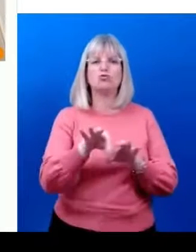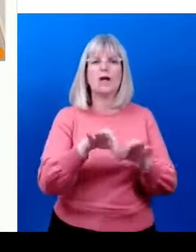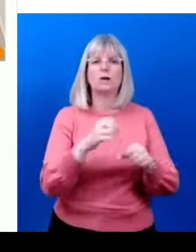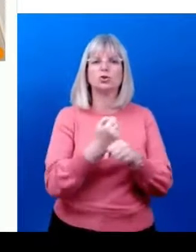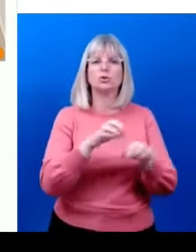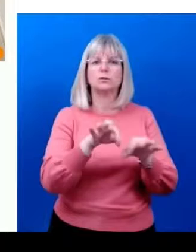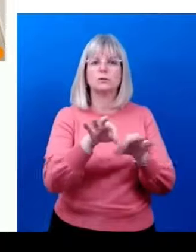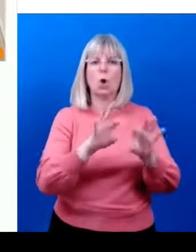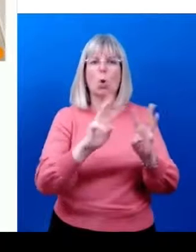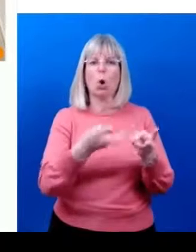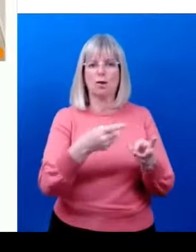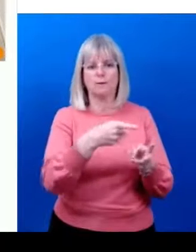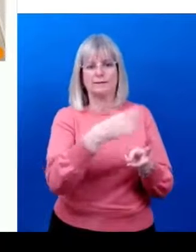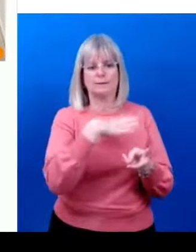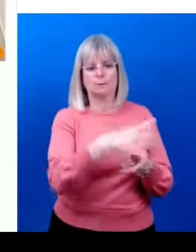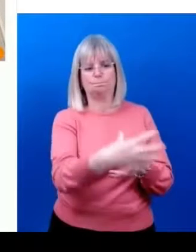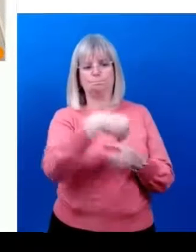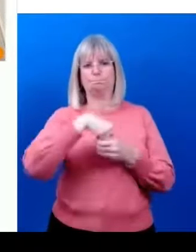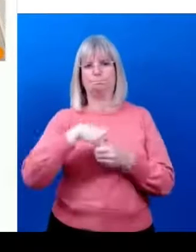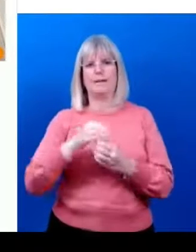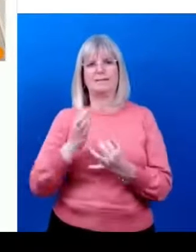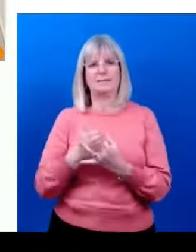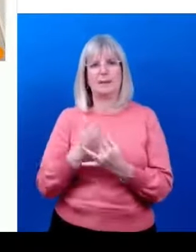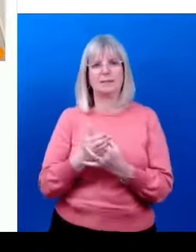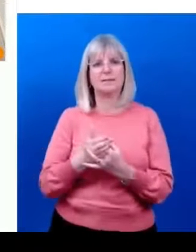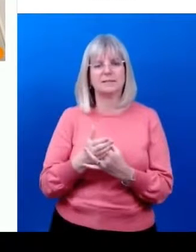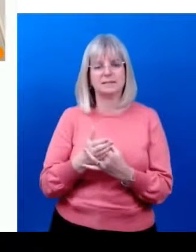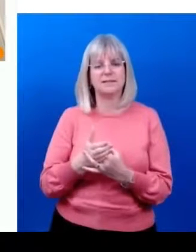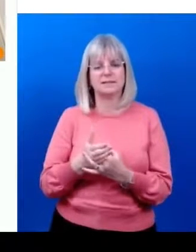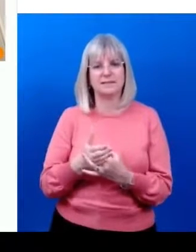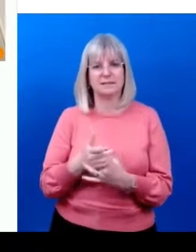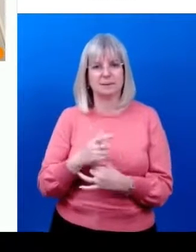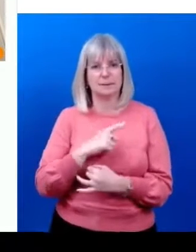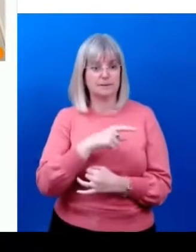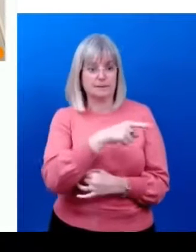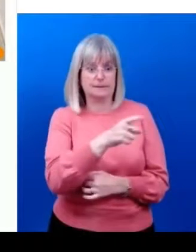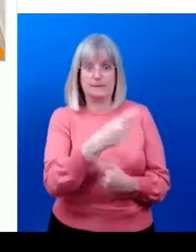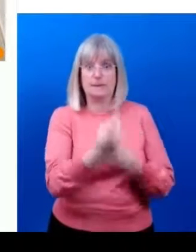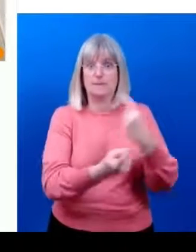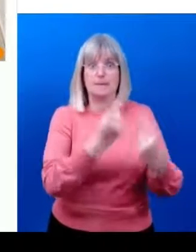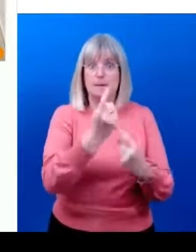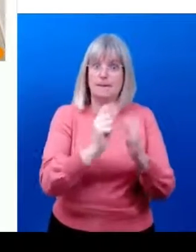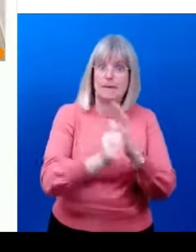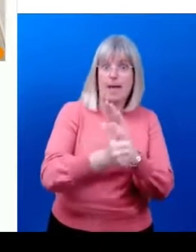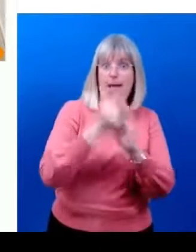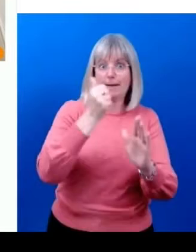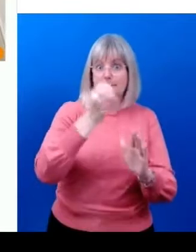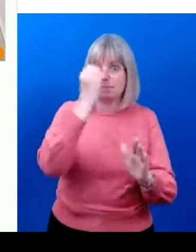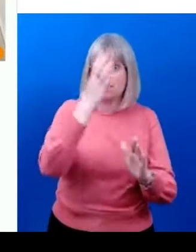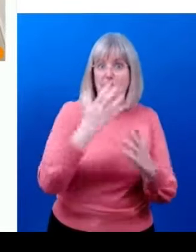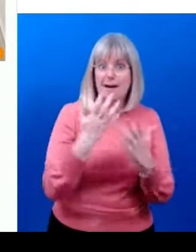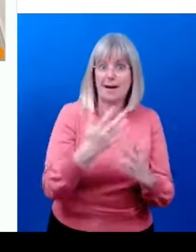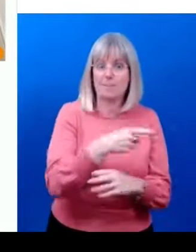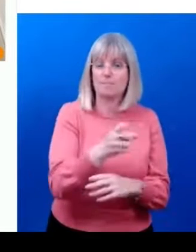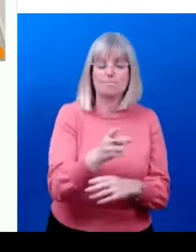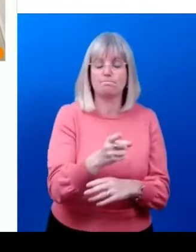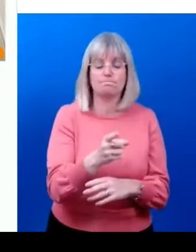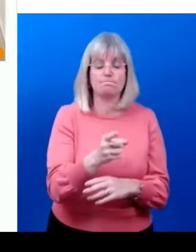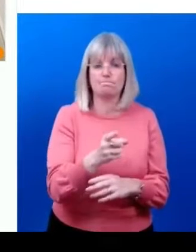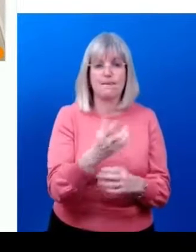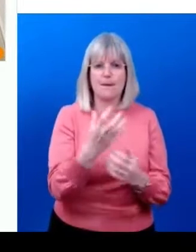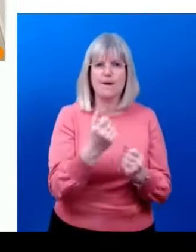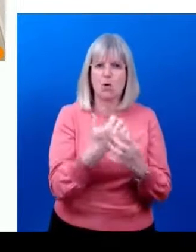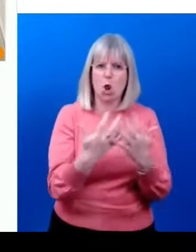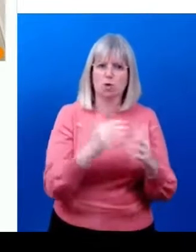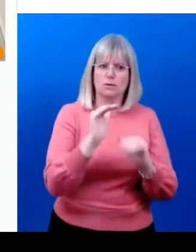them over the mark, because they don't have the expertise. They're being asked now. A lot of accessibility officers seem